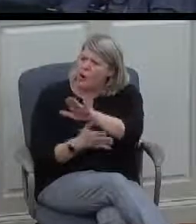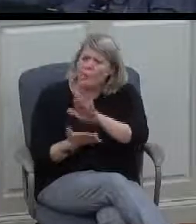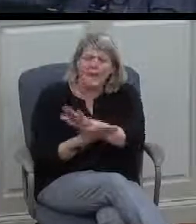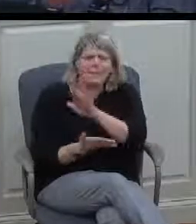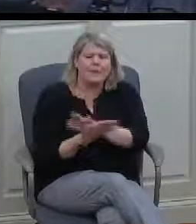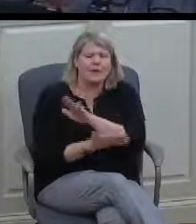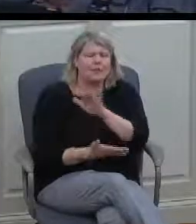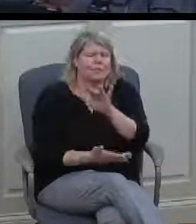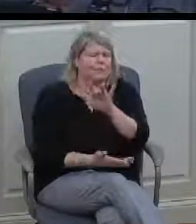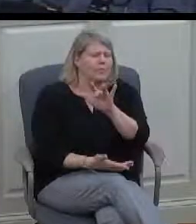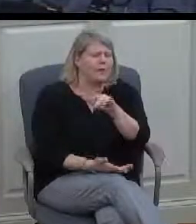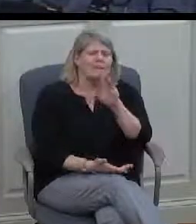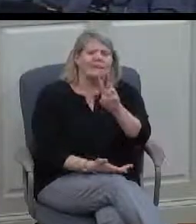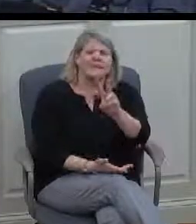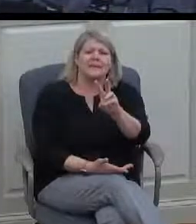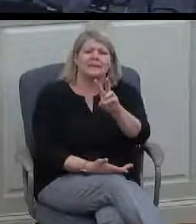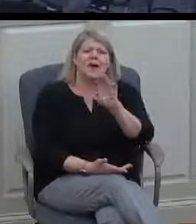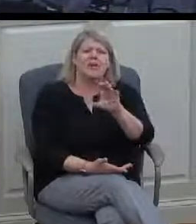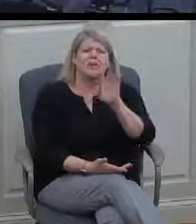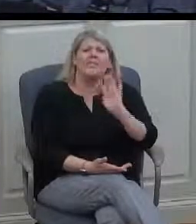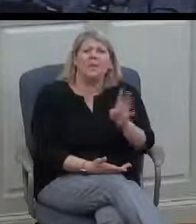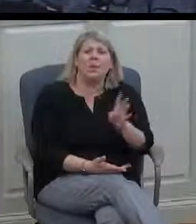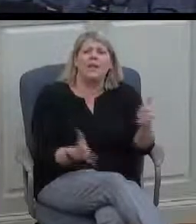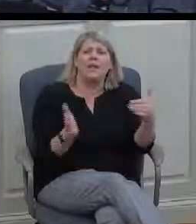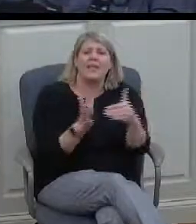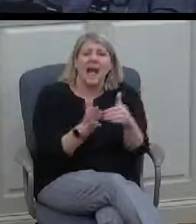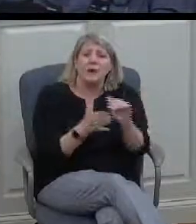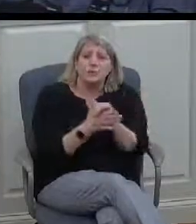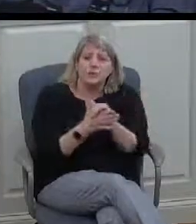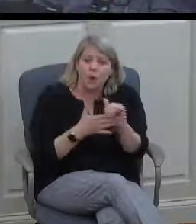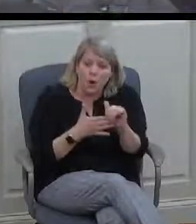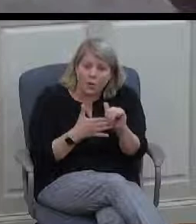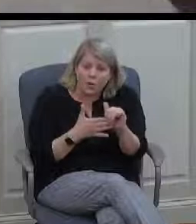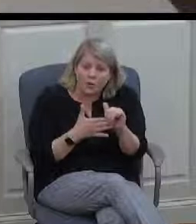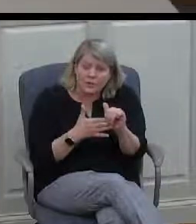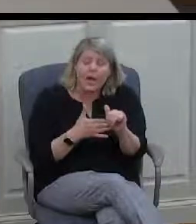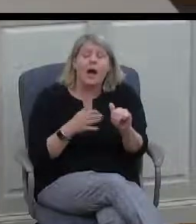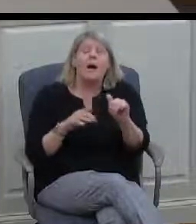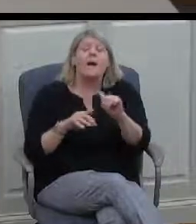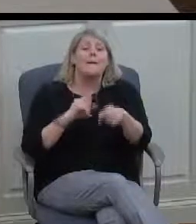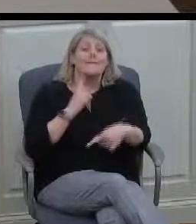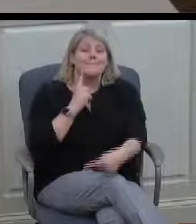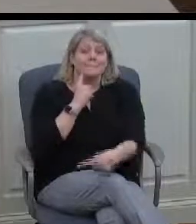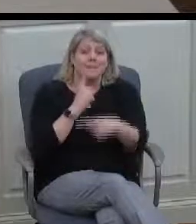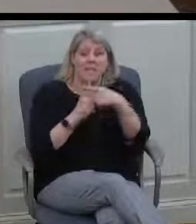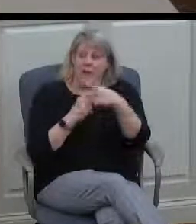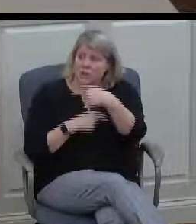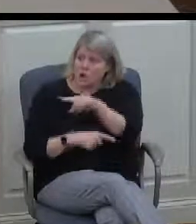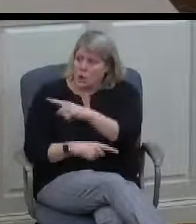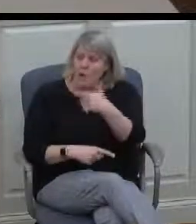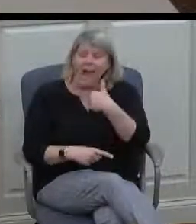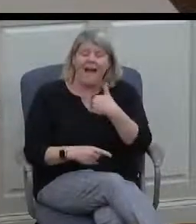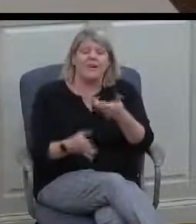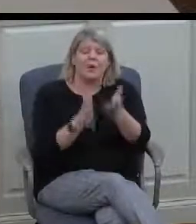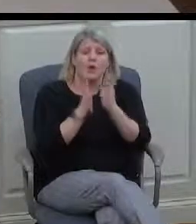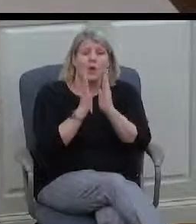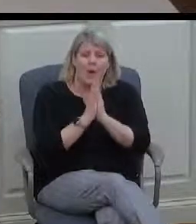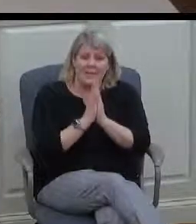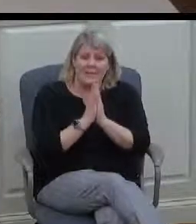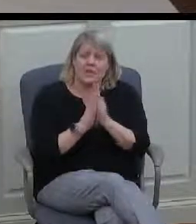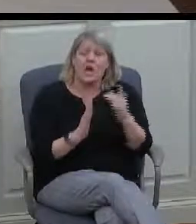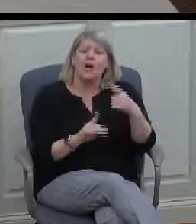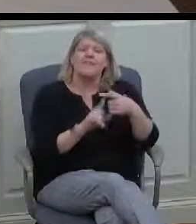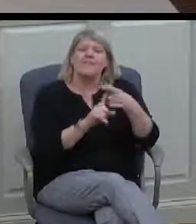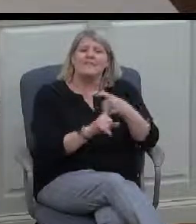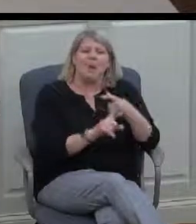640. $640,000. At the same time, you had in your packet a request from a gathering place,